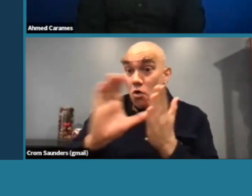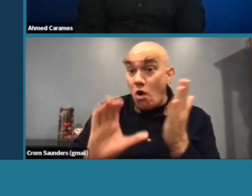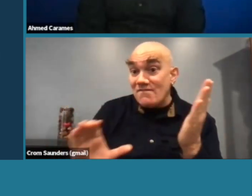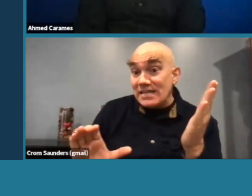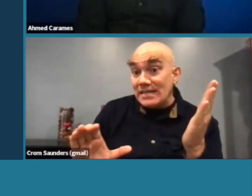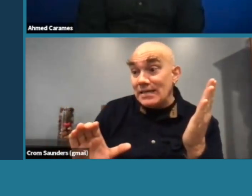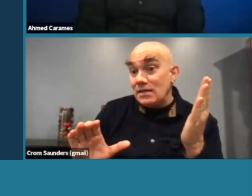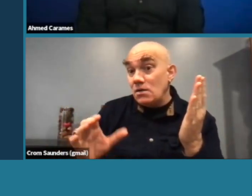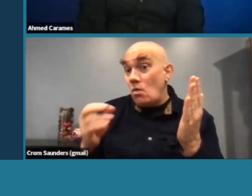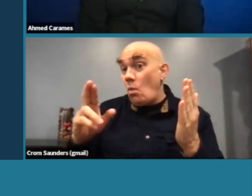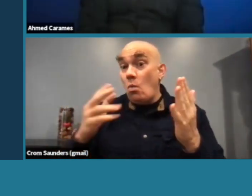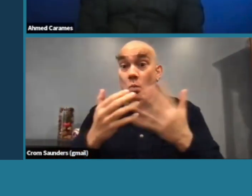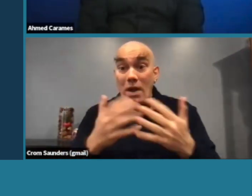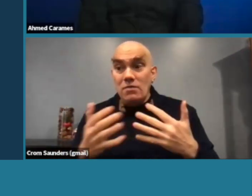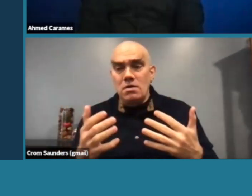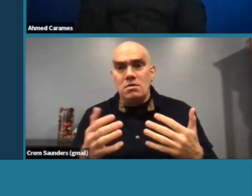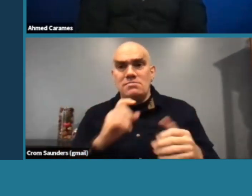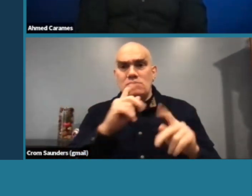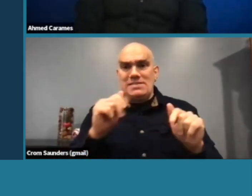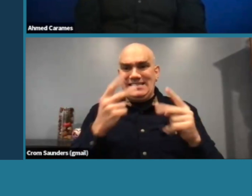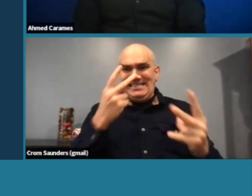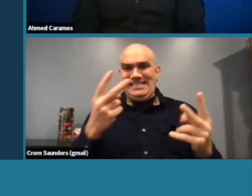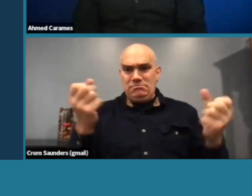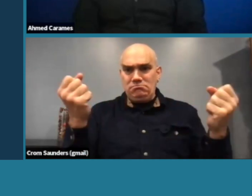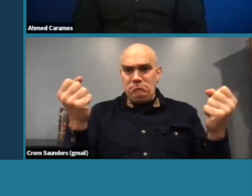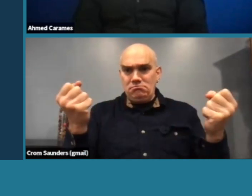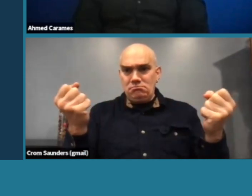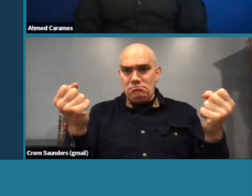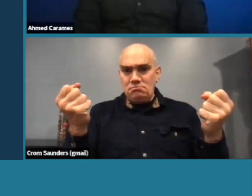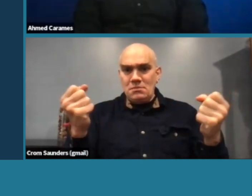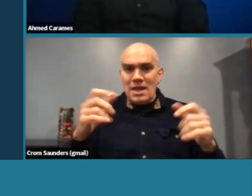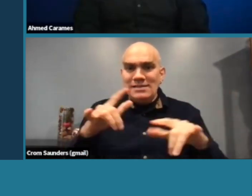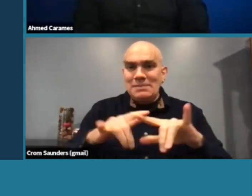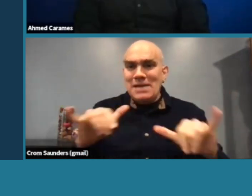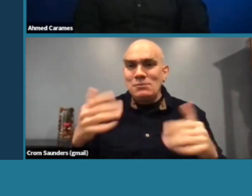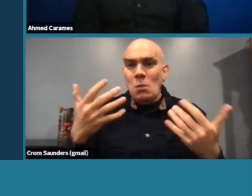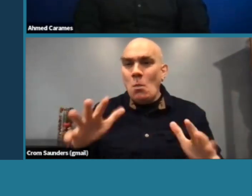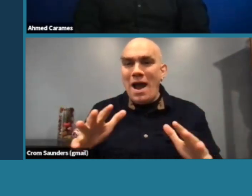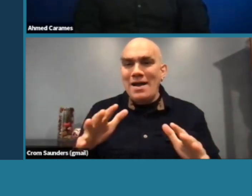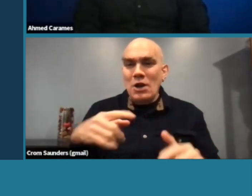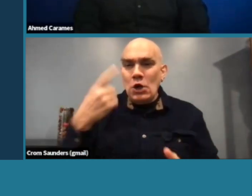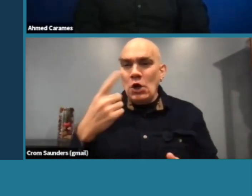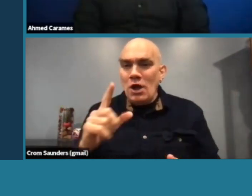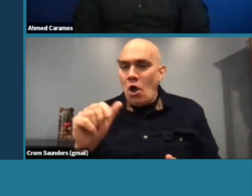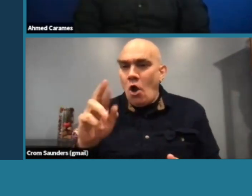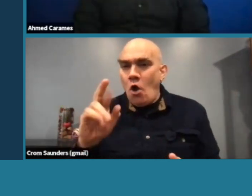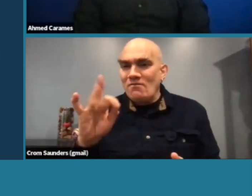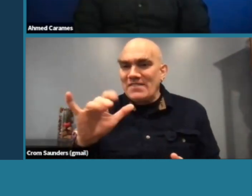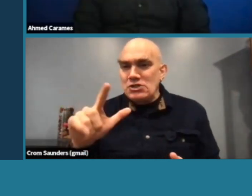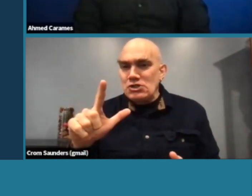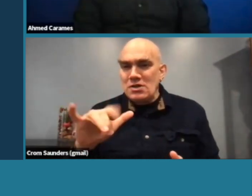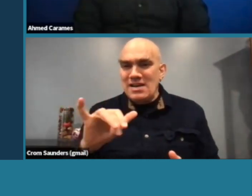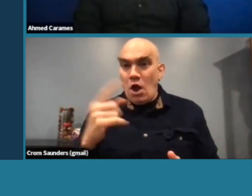blocking themselves or that their sign language is visible. And it has to be in line with the choreography as well.